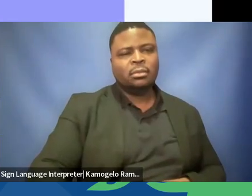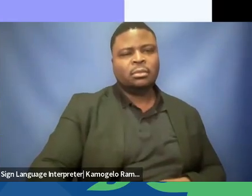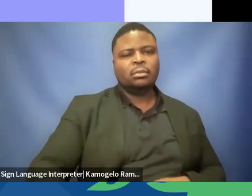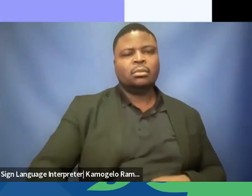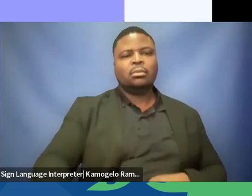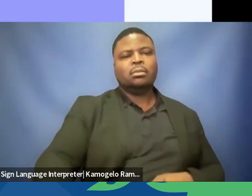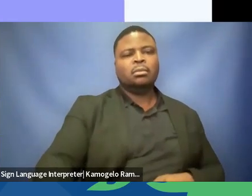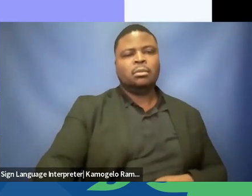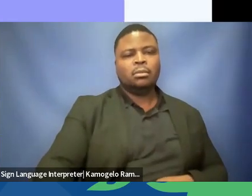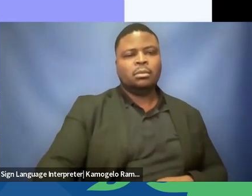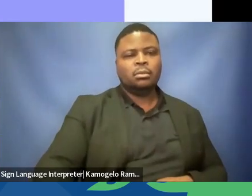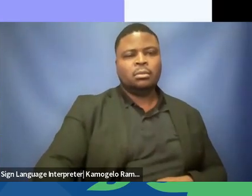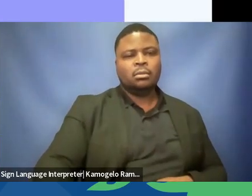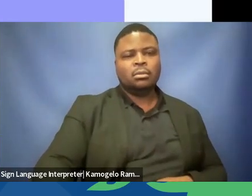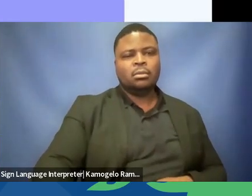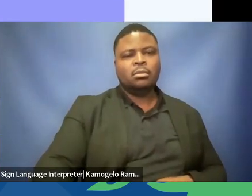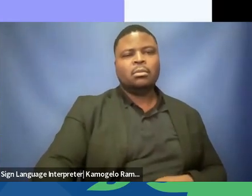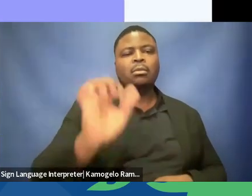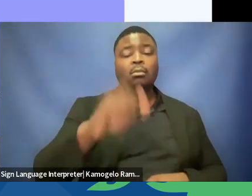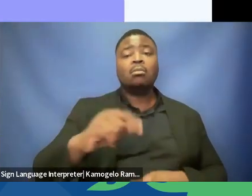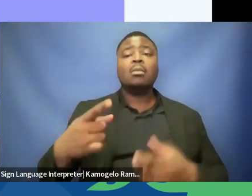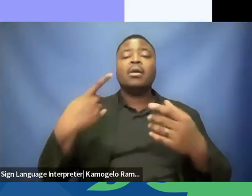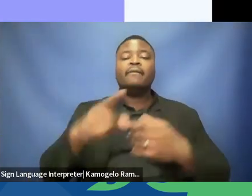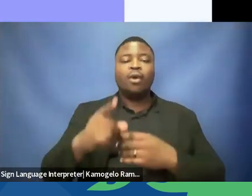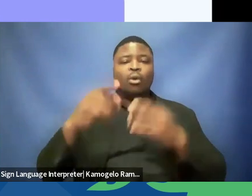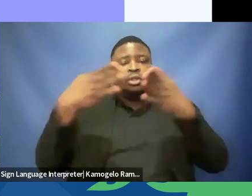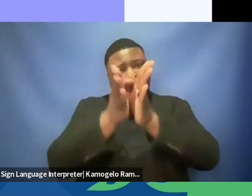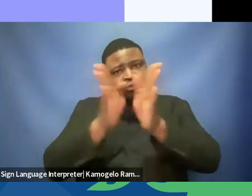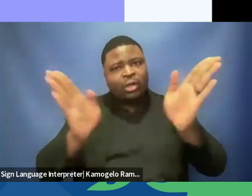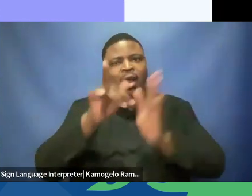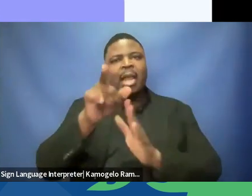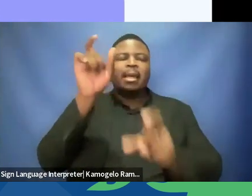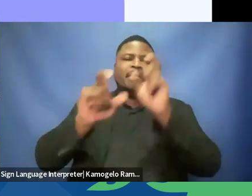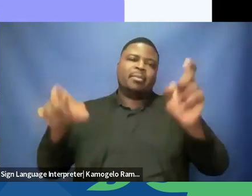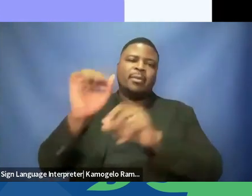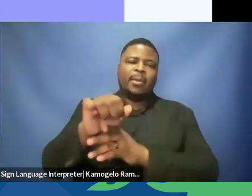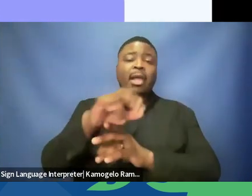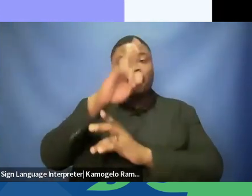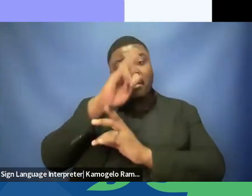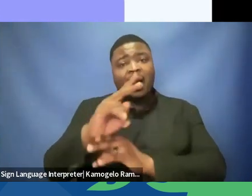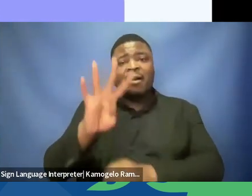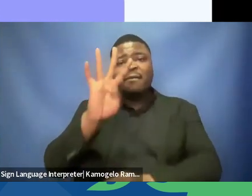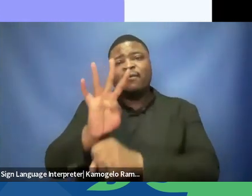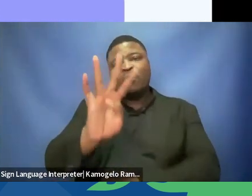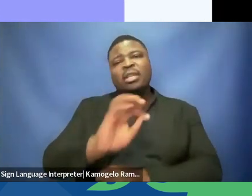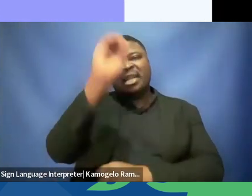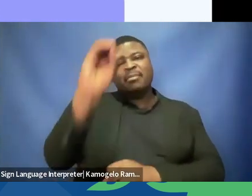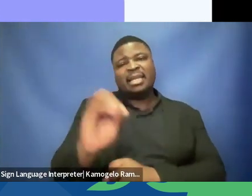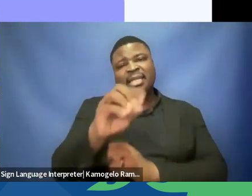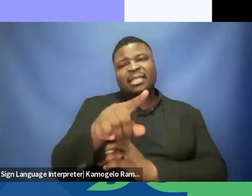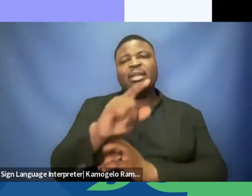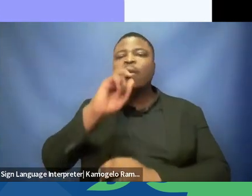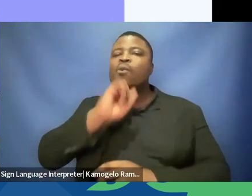sexual enhancement, this was just for the general population that we dealt with, 14% used